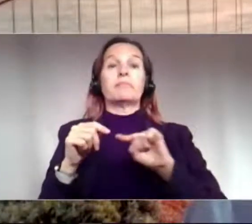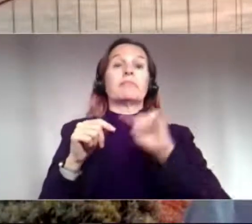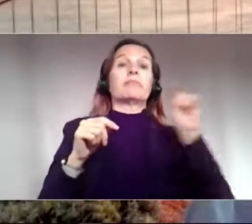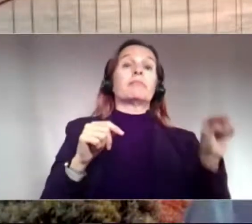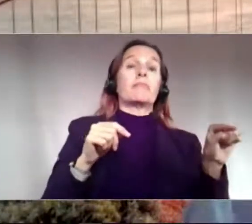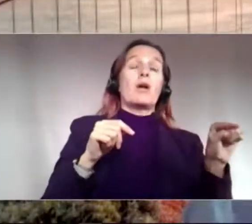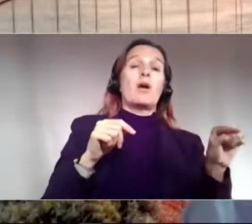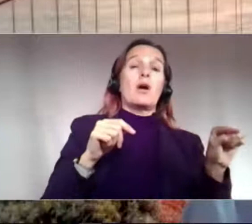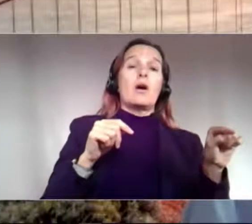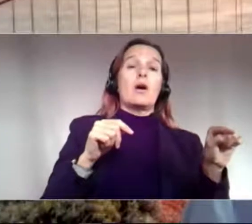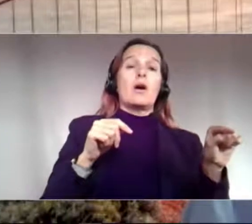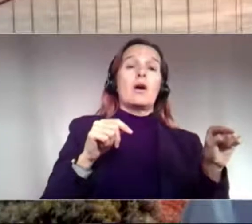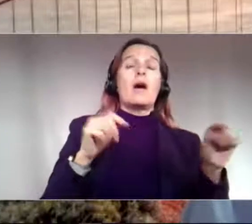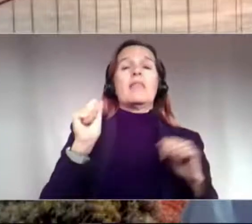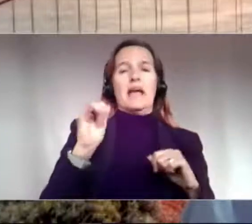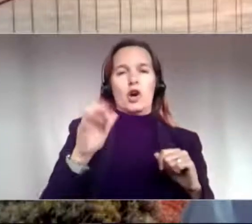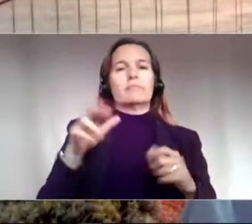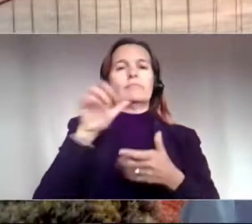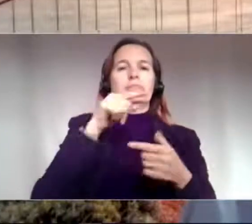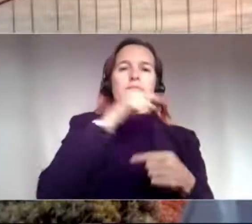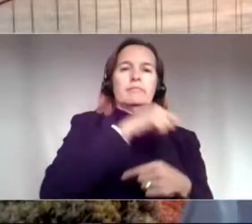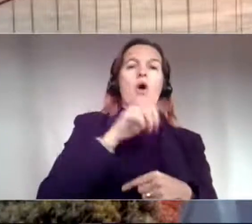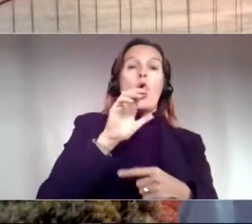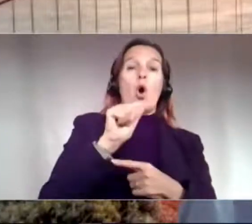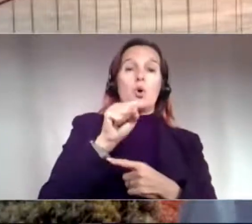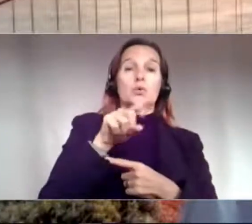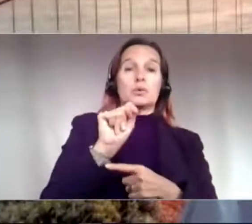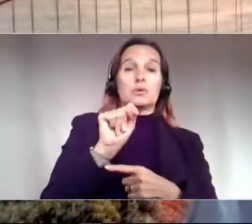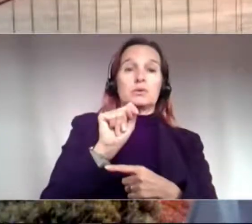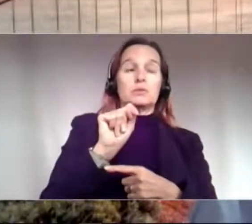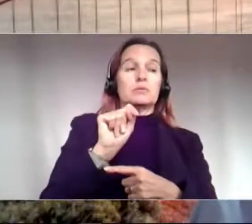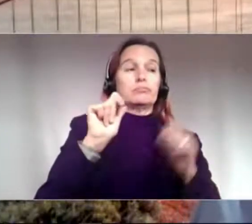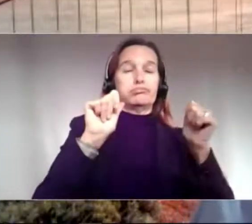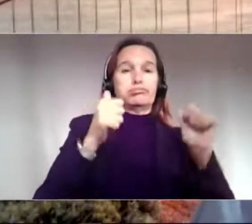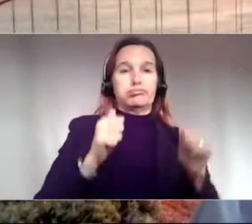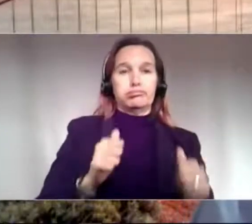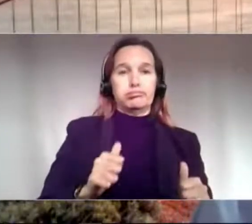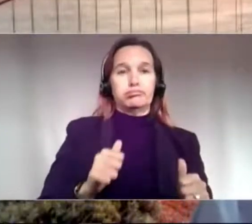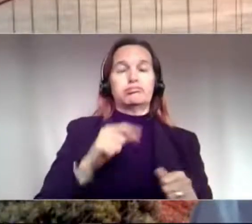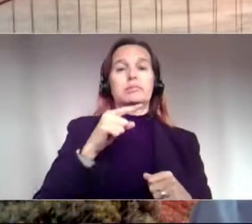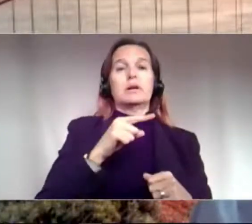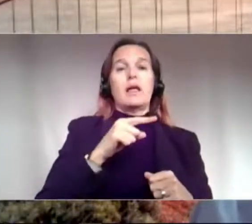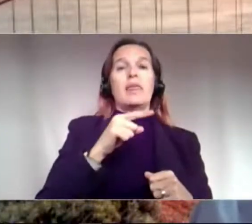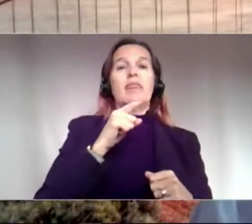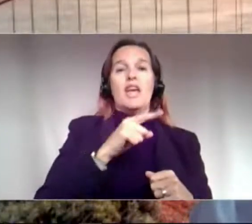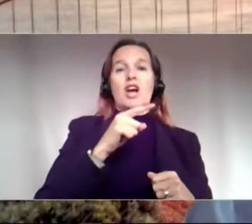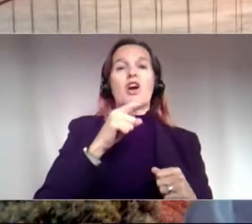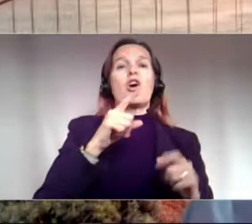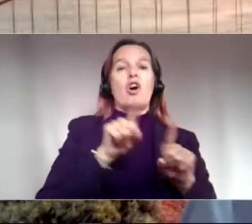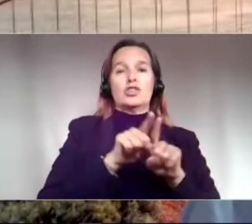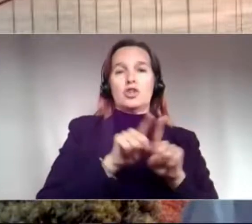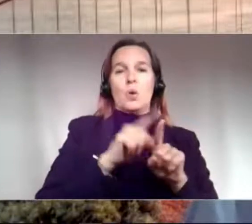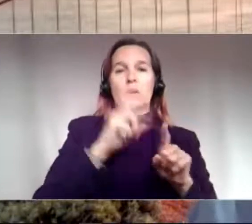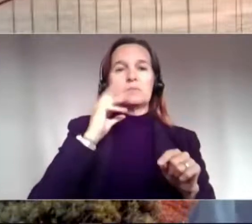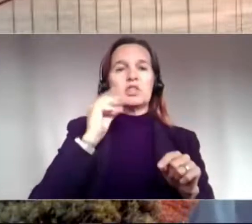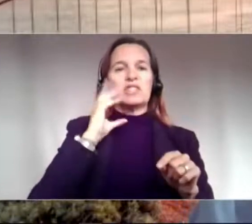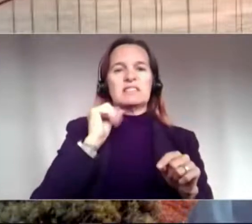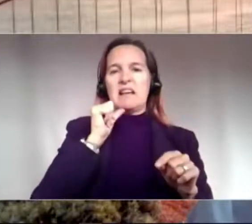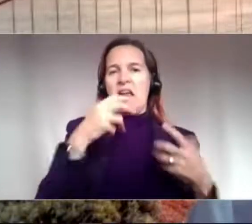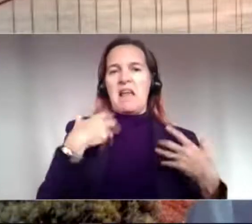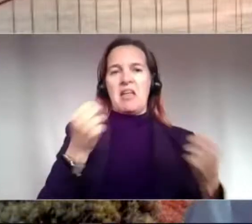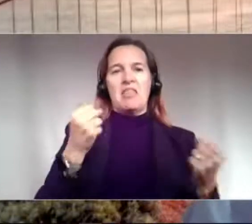degraded to the point where they're experiencing unhealthy air quality